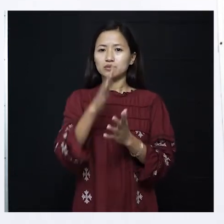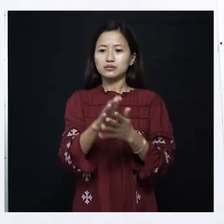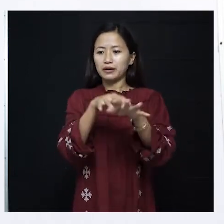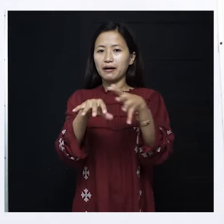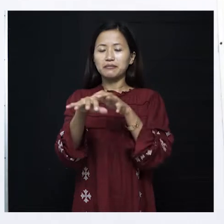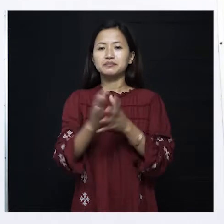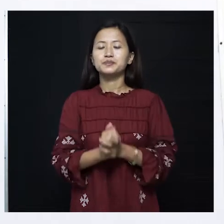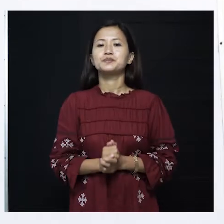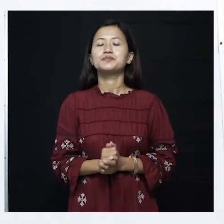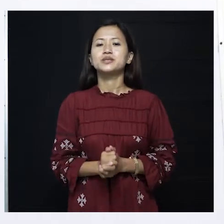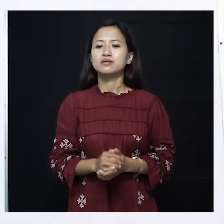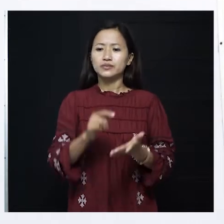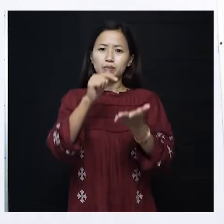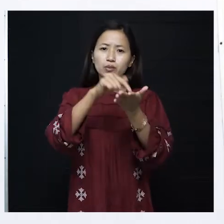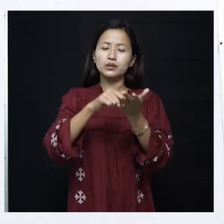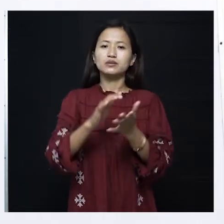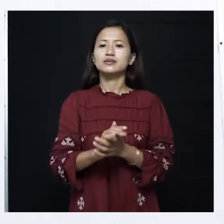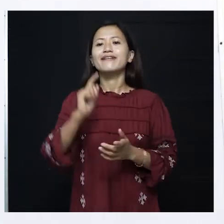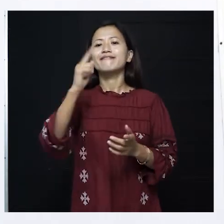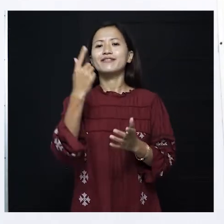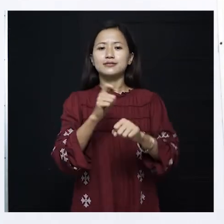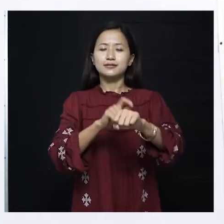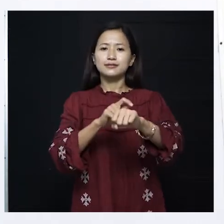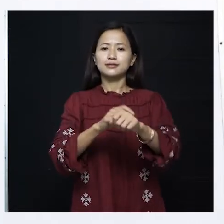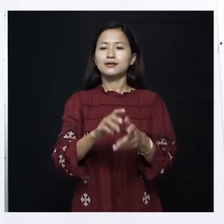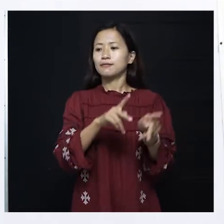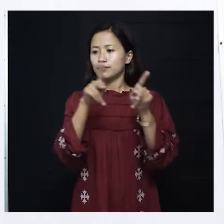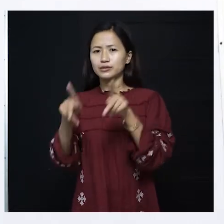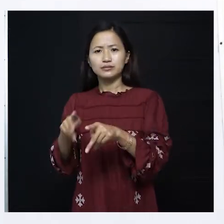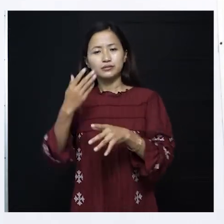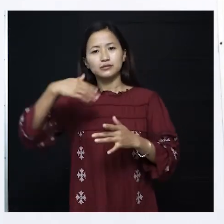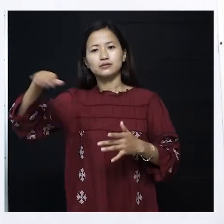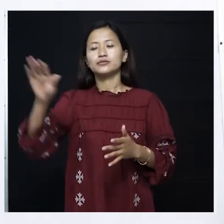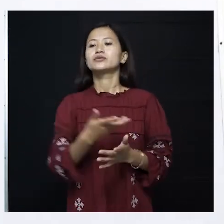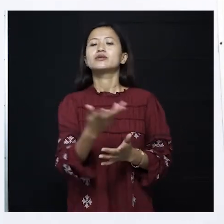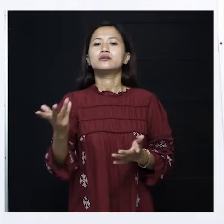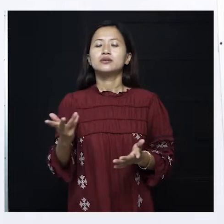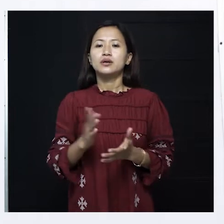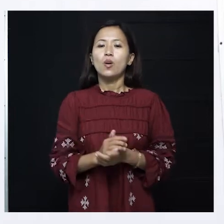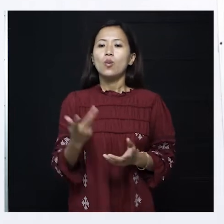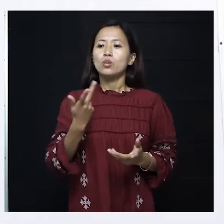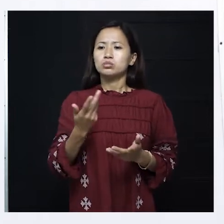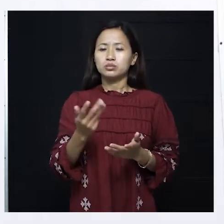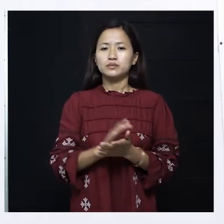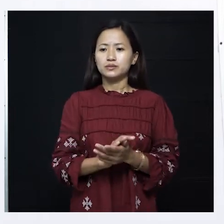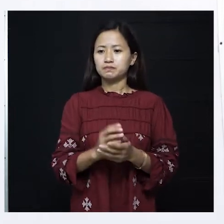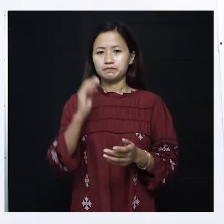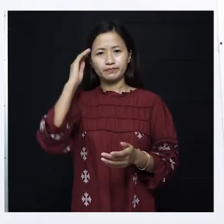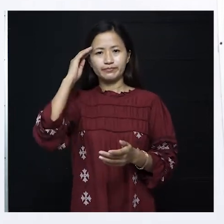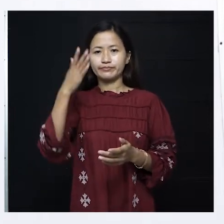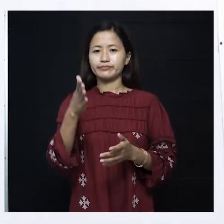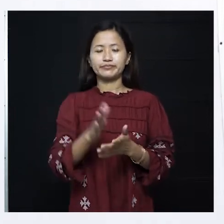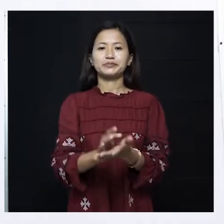But the point is, okay, the problem is this is the first time that you are planning to go there. So what can happen is you don't know the place,